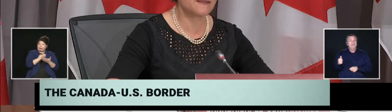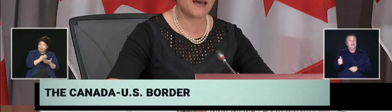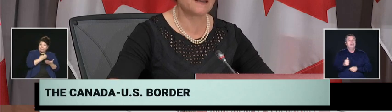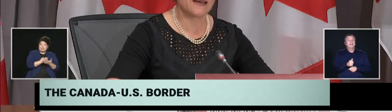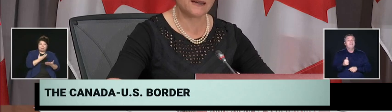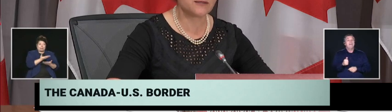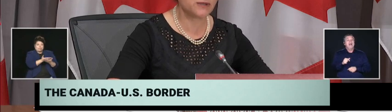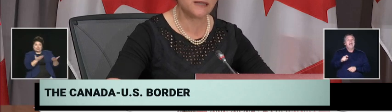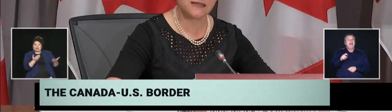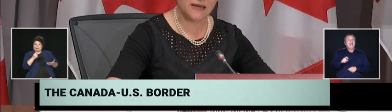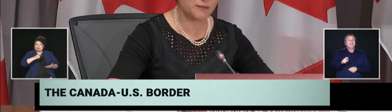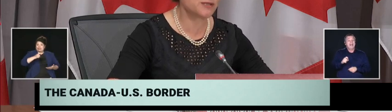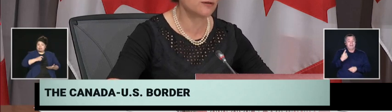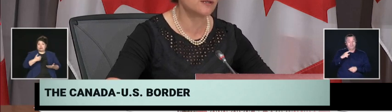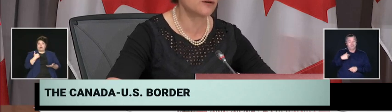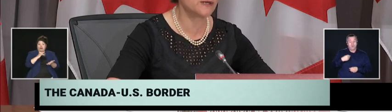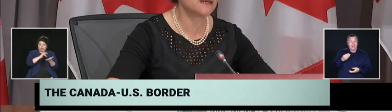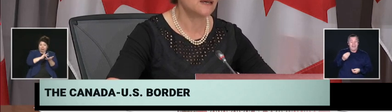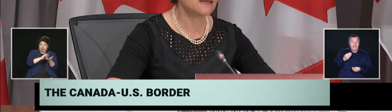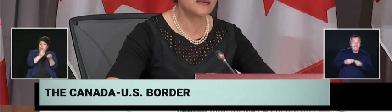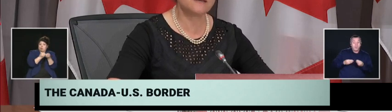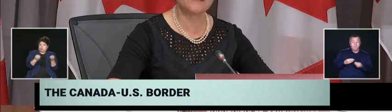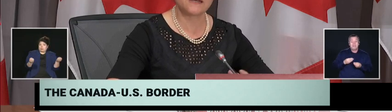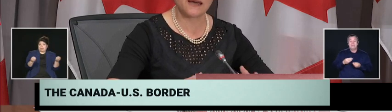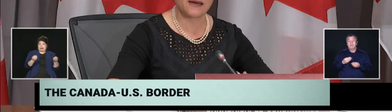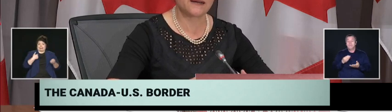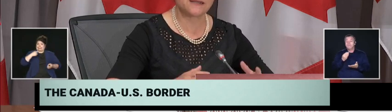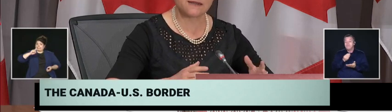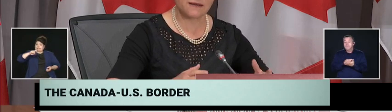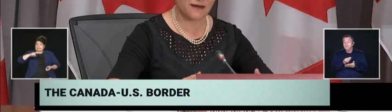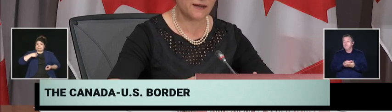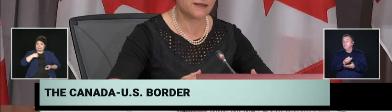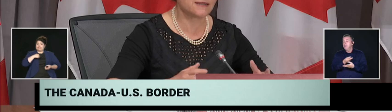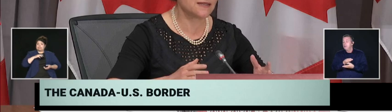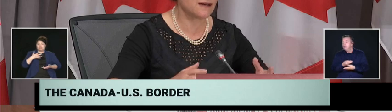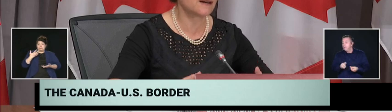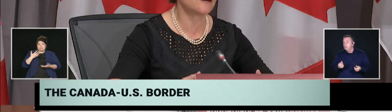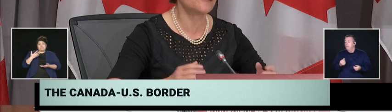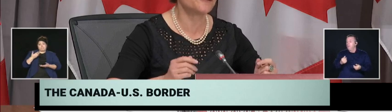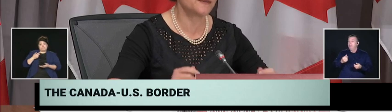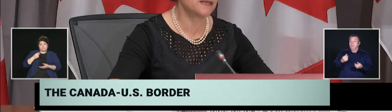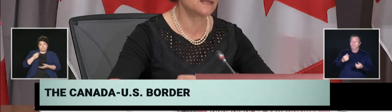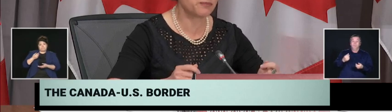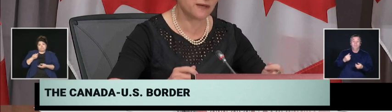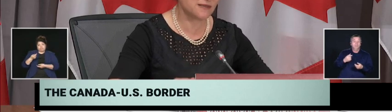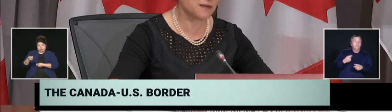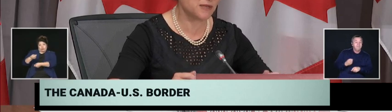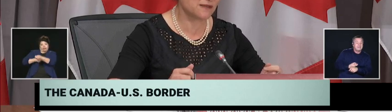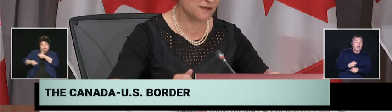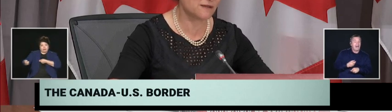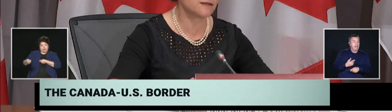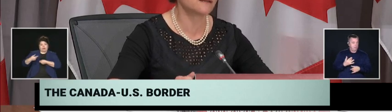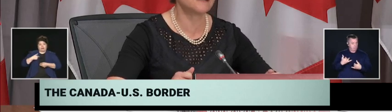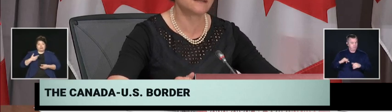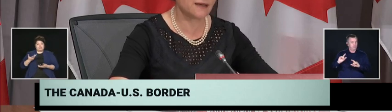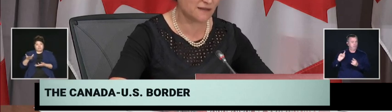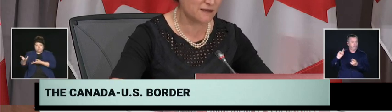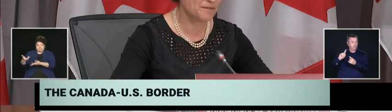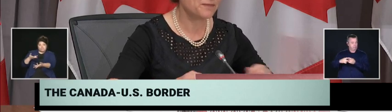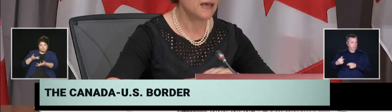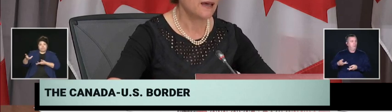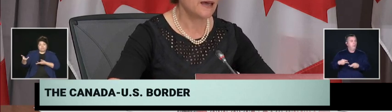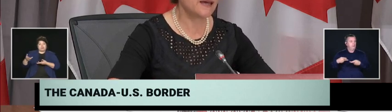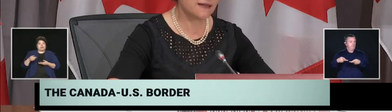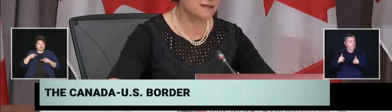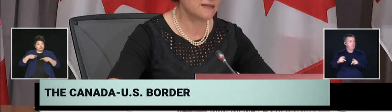and that has really kept on going even at the height of this pandemic here in